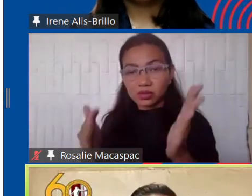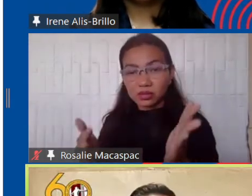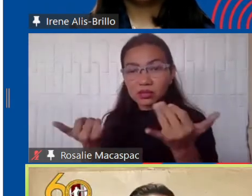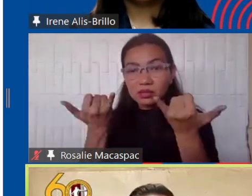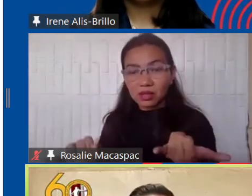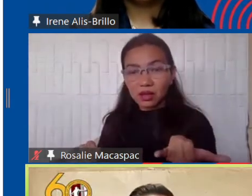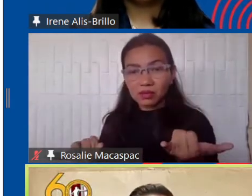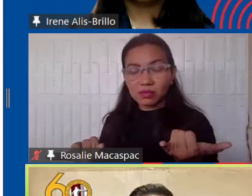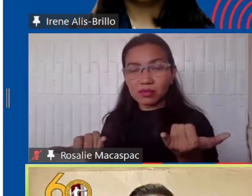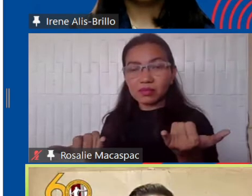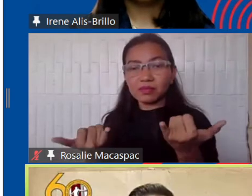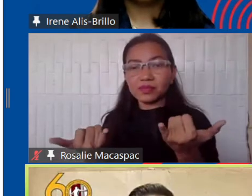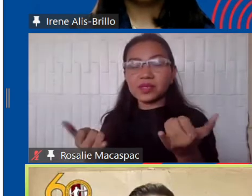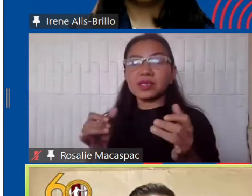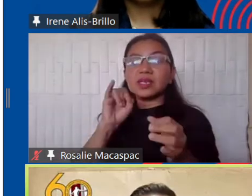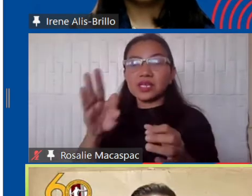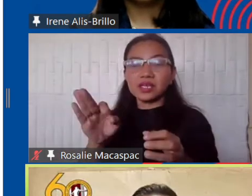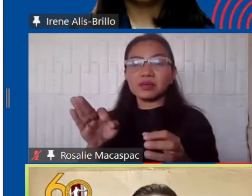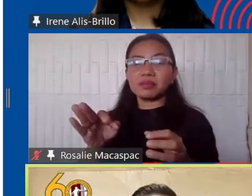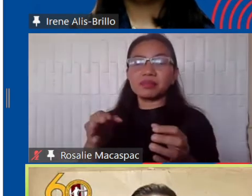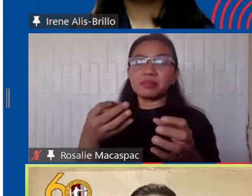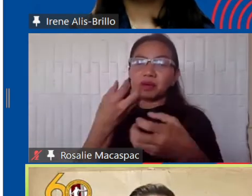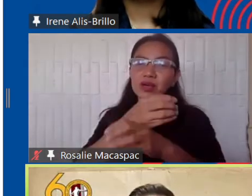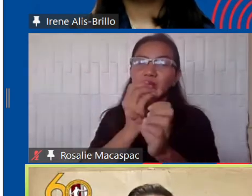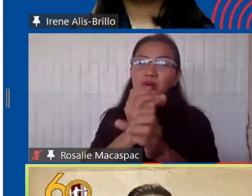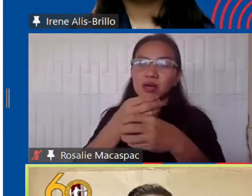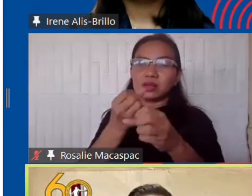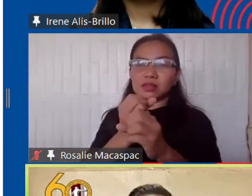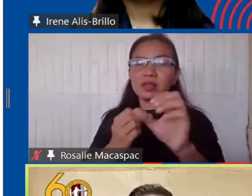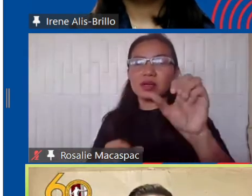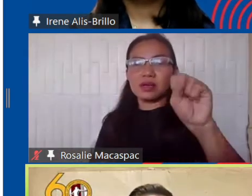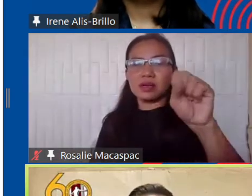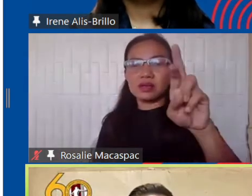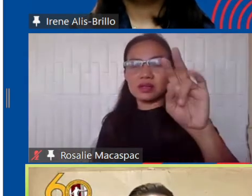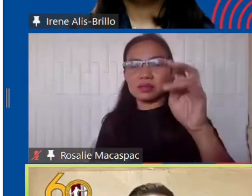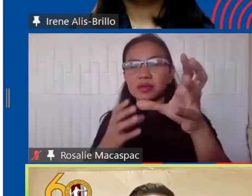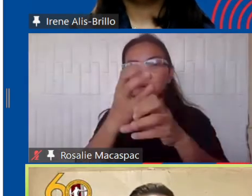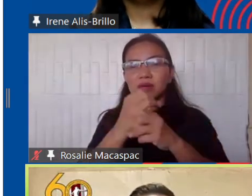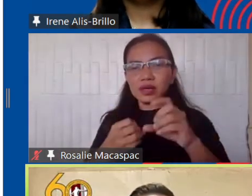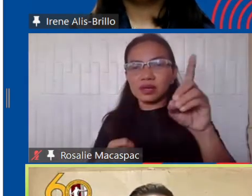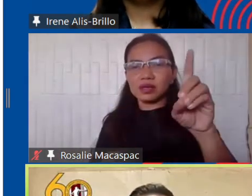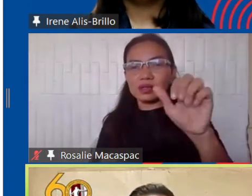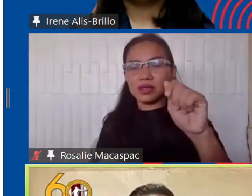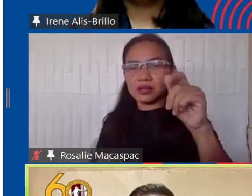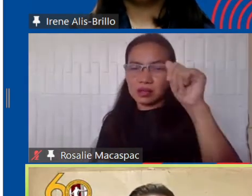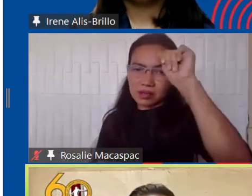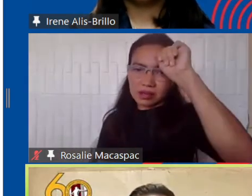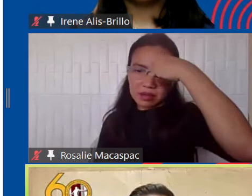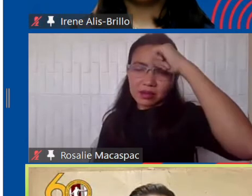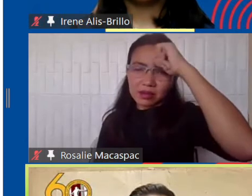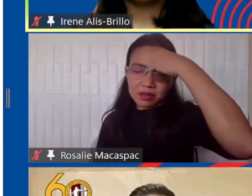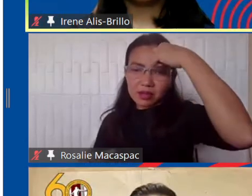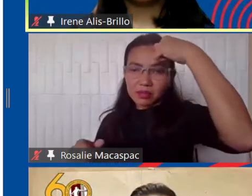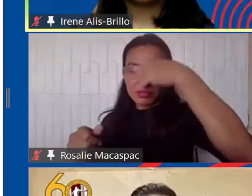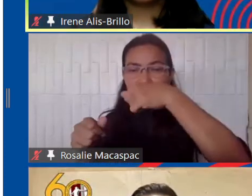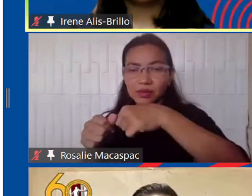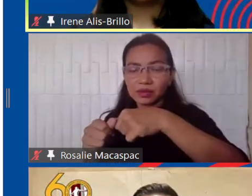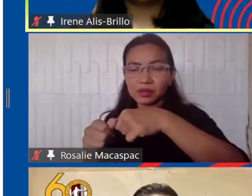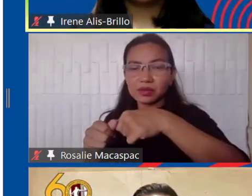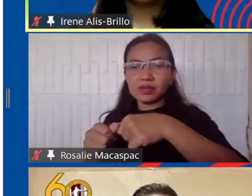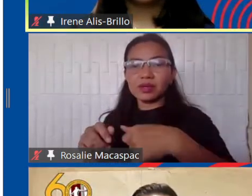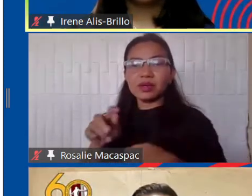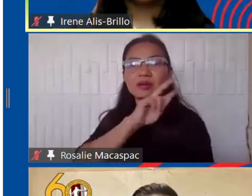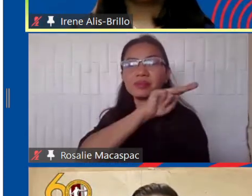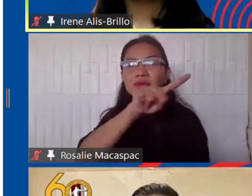you're going to design your survey, if you're going to collect your data, please be mindful, especially if it's personal